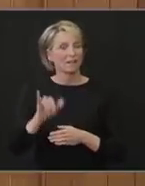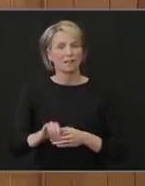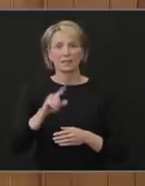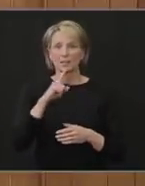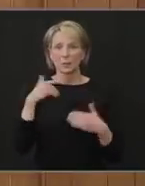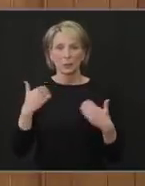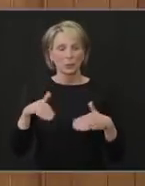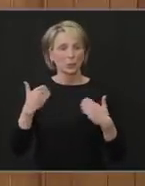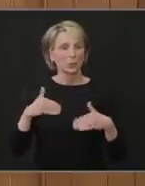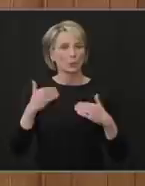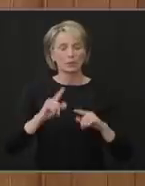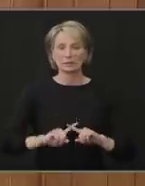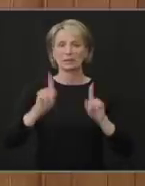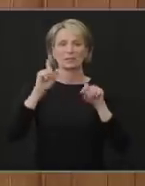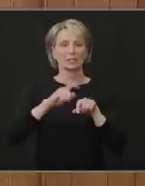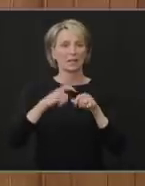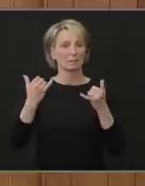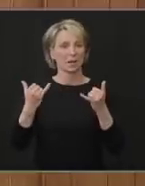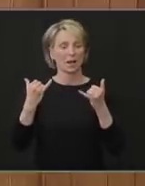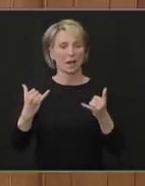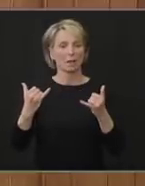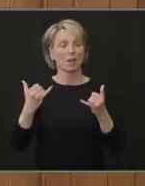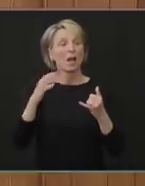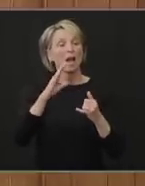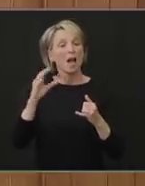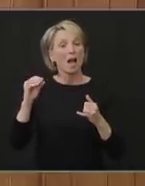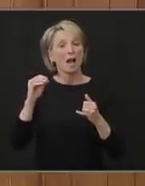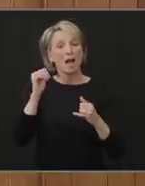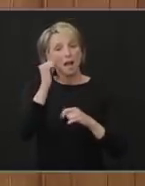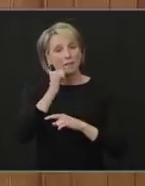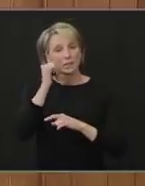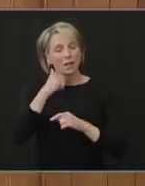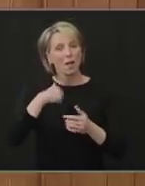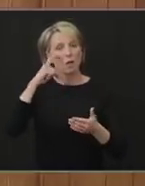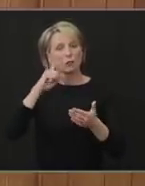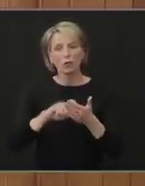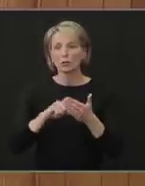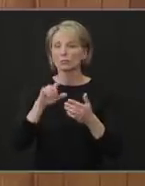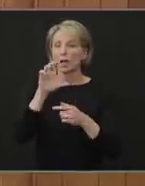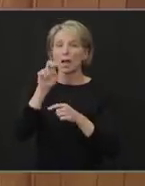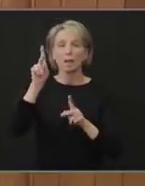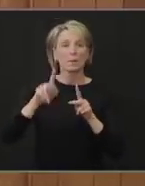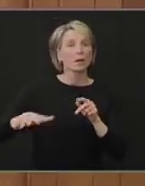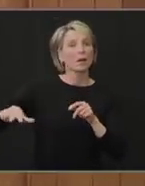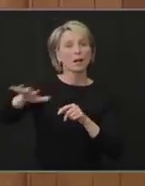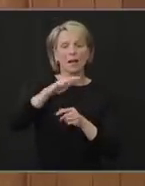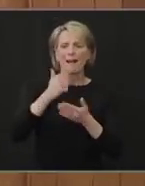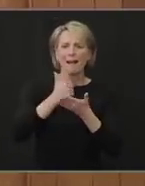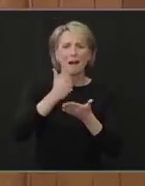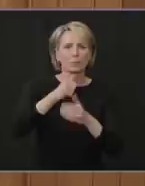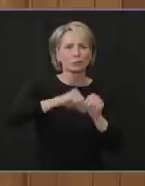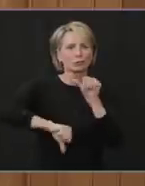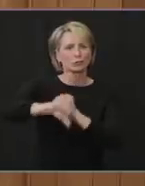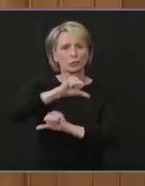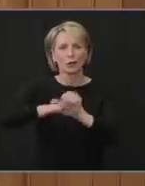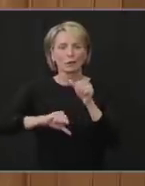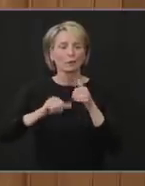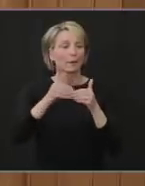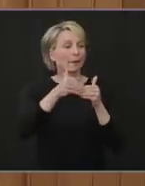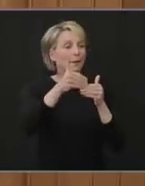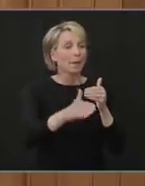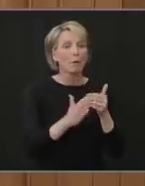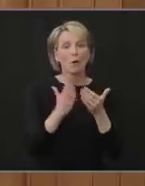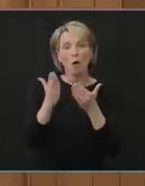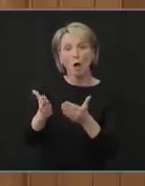state, ordinary citizens are stepping up and doing the right thing for their neighbor, offering to go pick up groceries